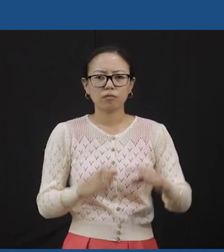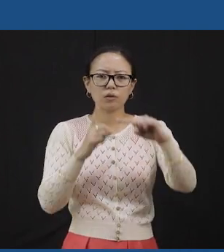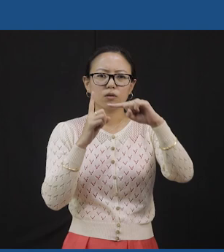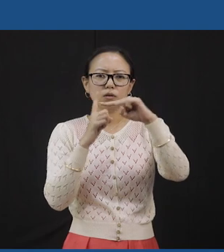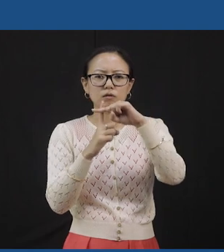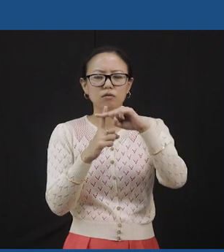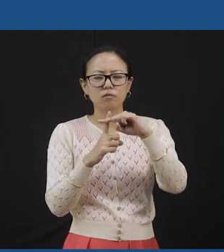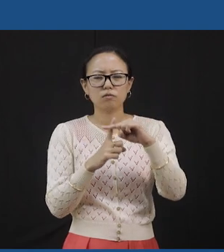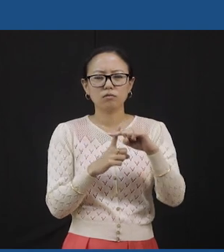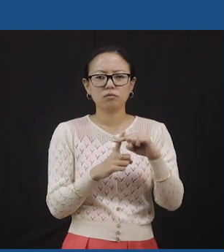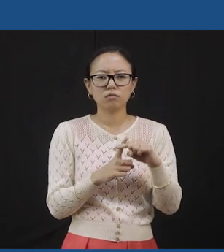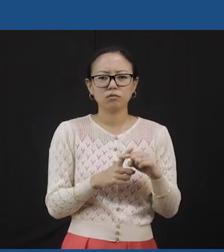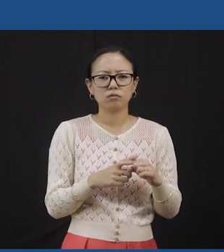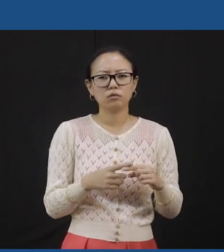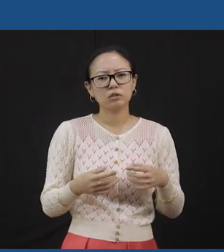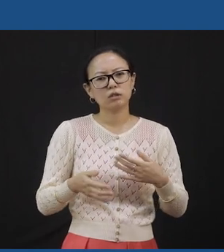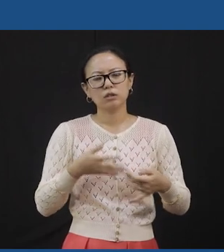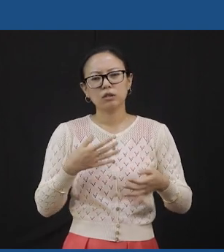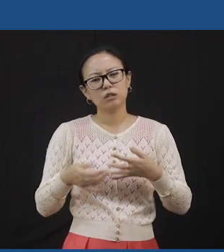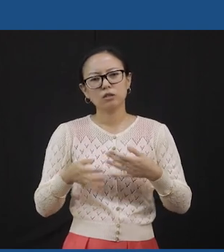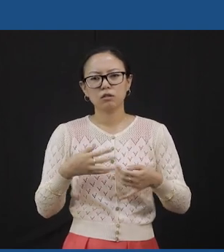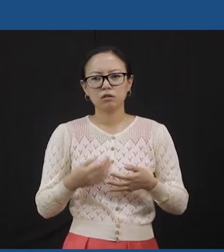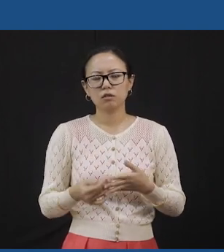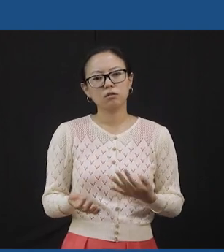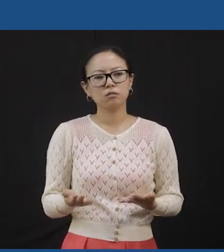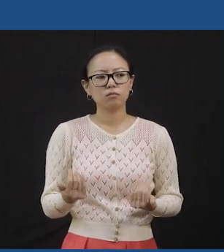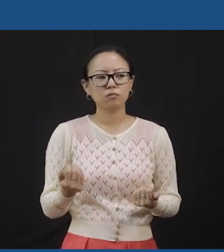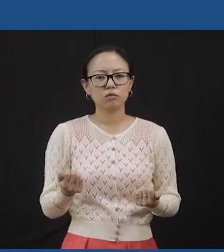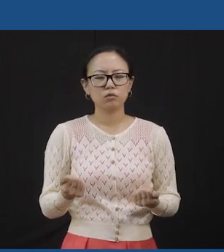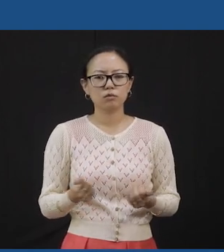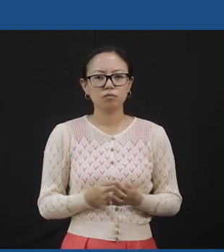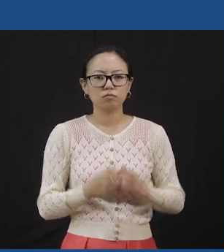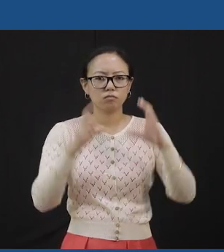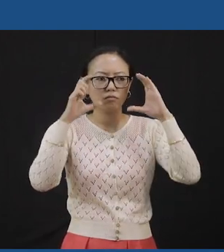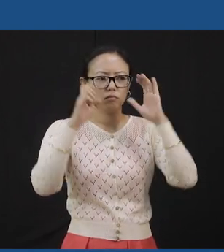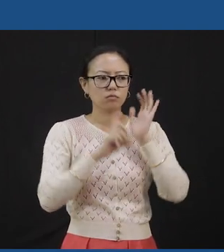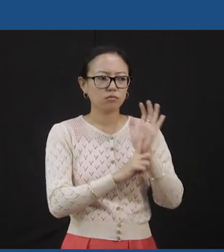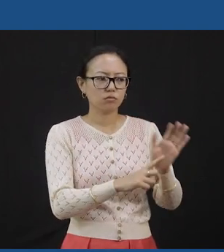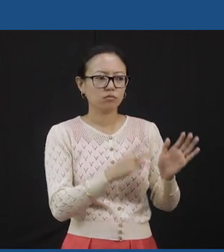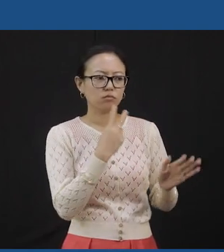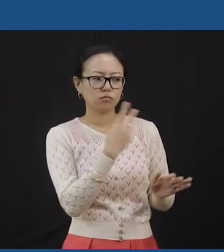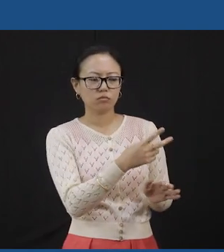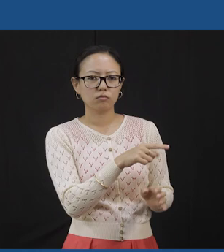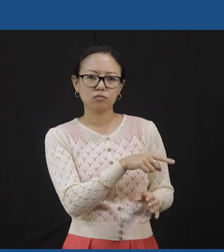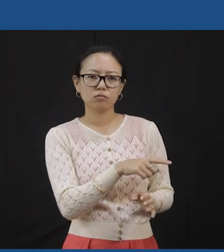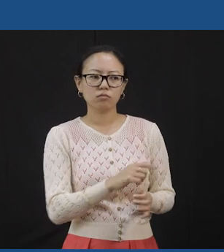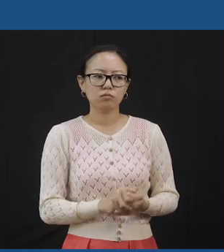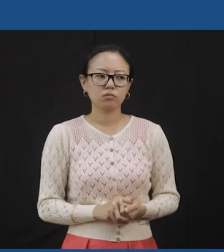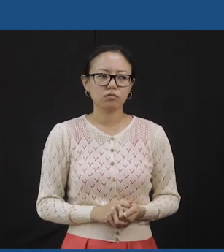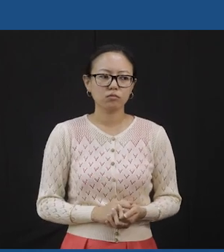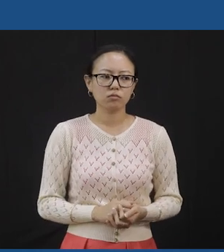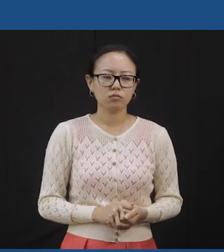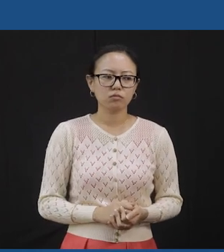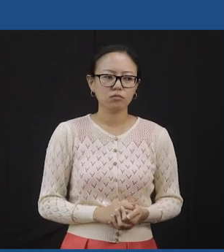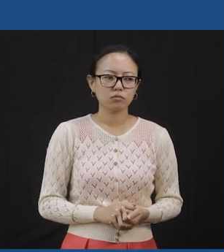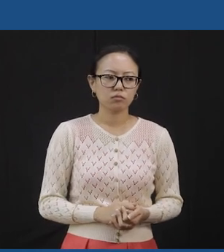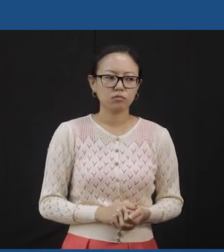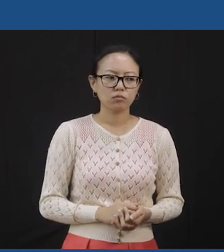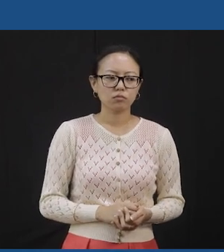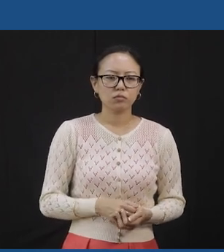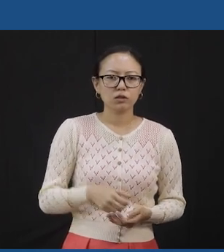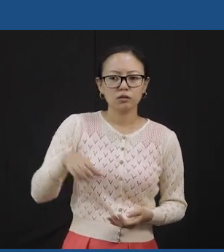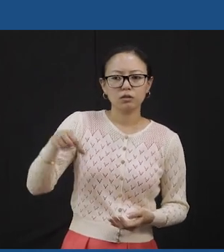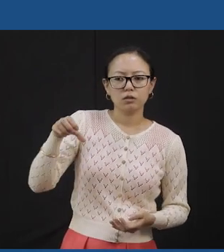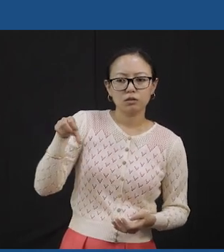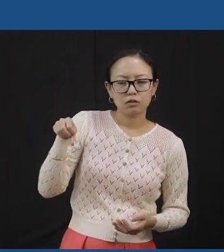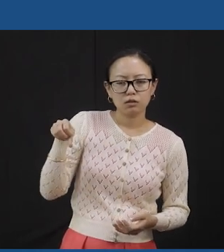here, 8 plus 9 is 17, or 9 plus 8 is 17. You will get the same answer, even if